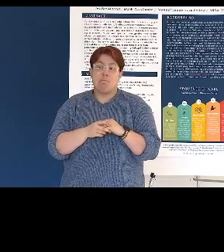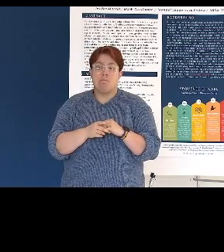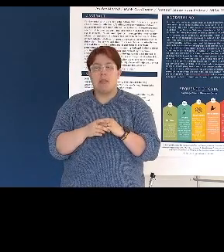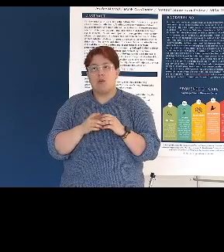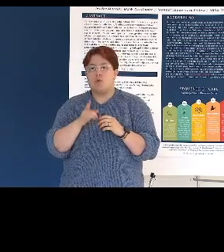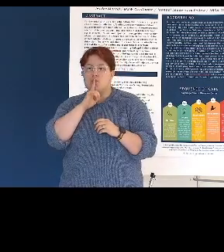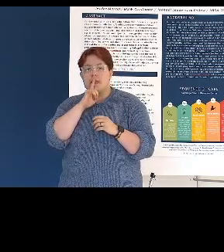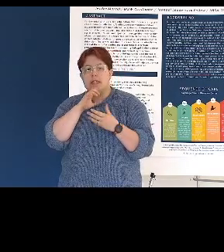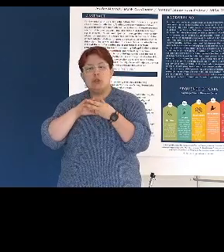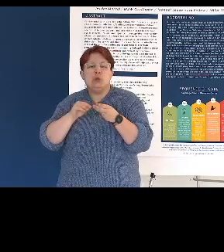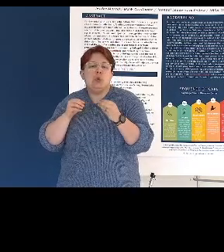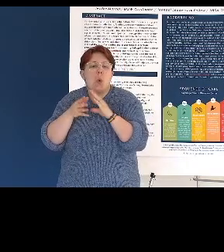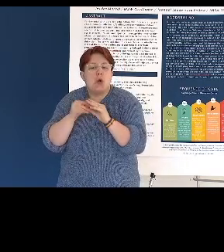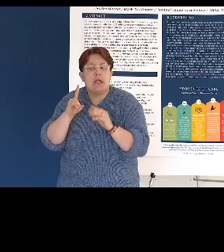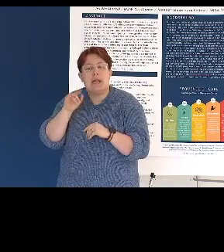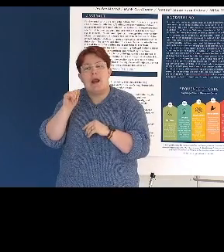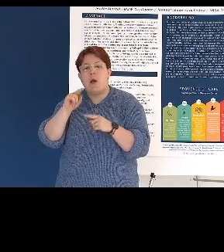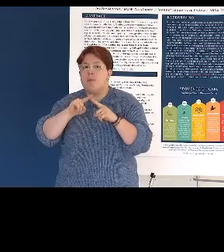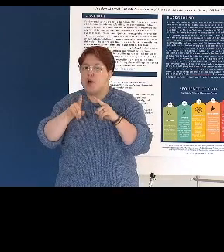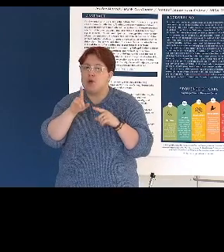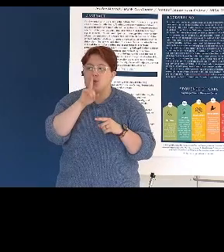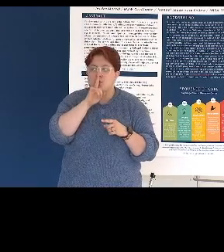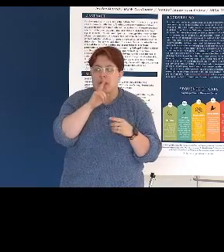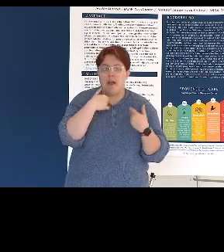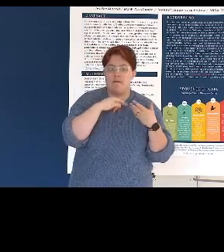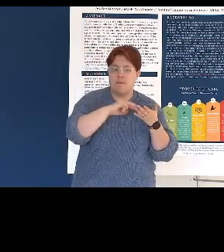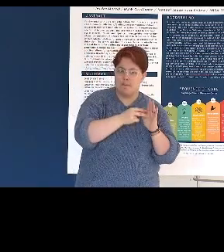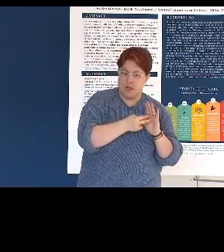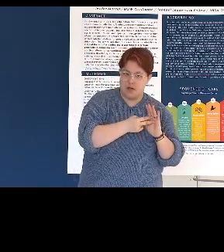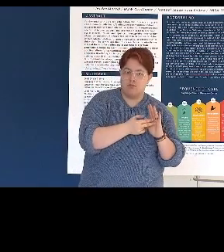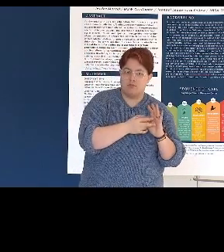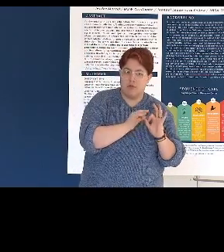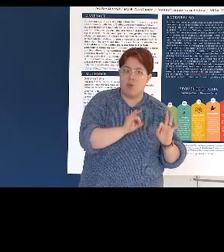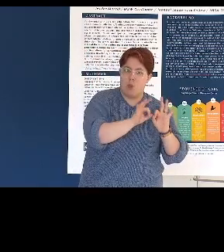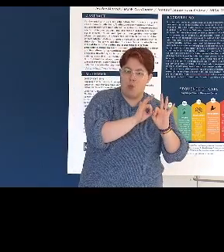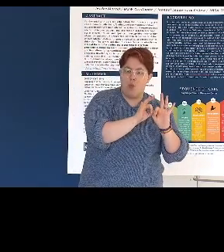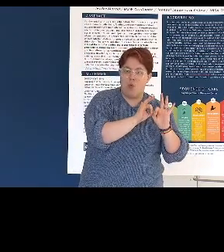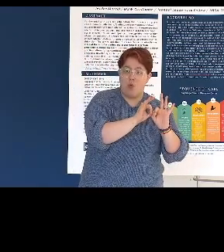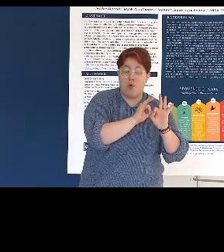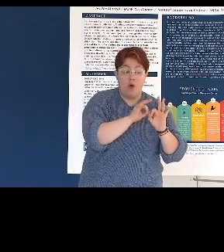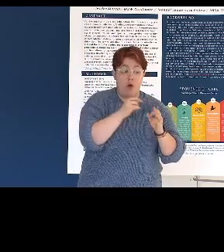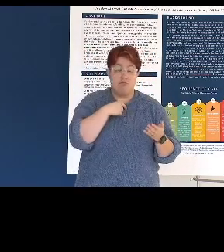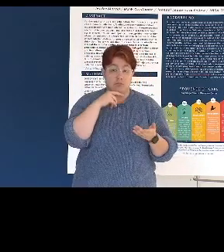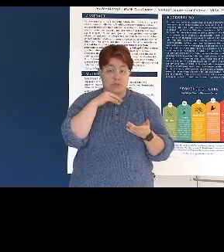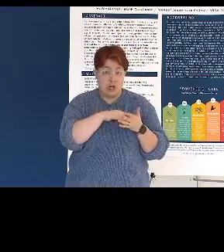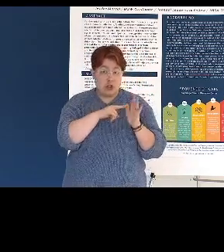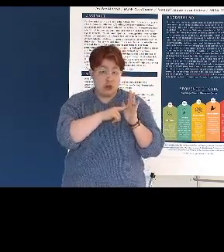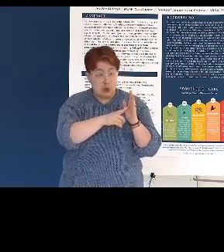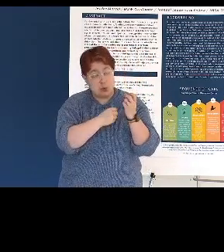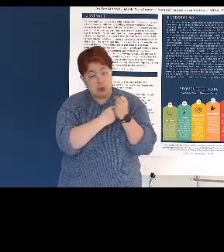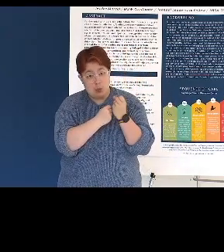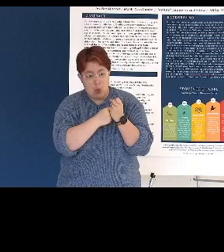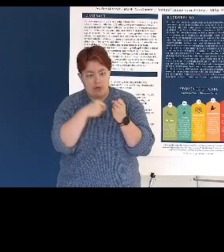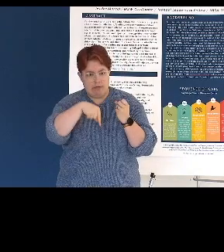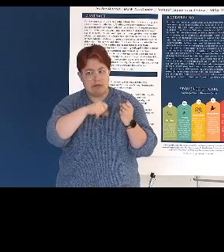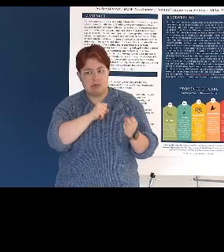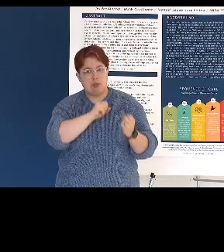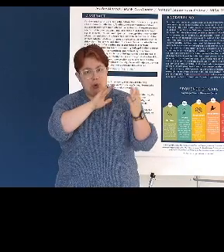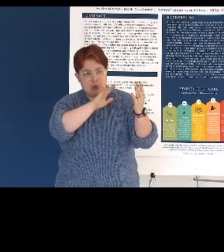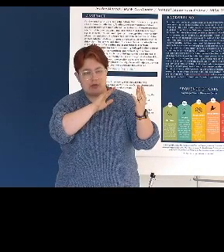anecdotal data, but it's meaningful. Now, the research does show and support that these approaches